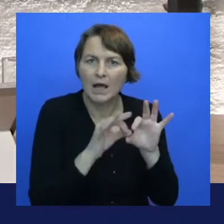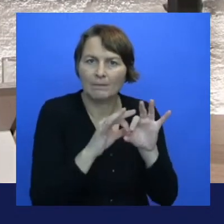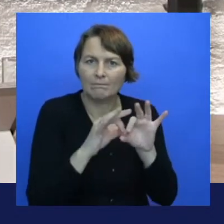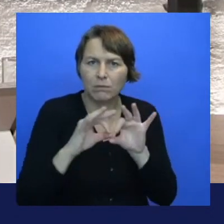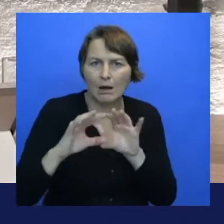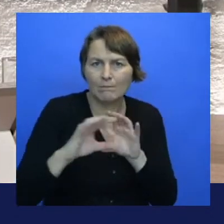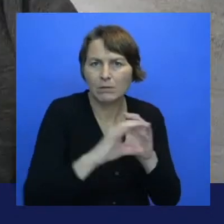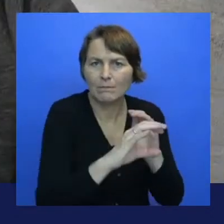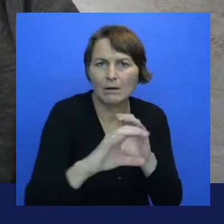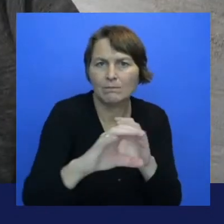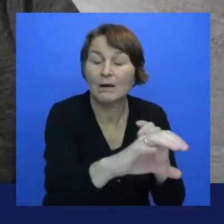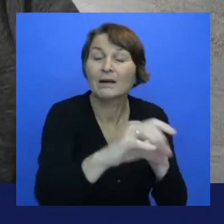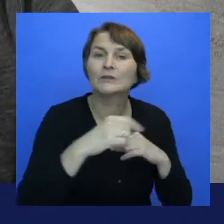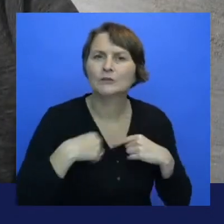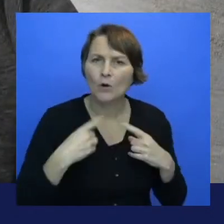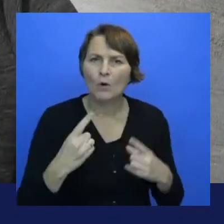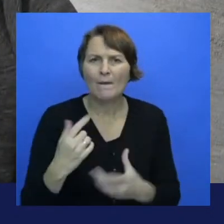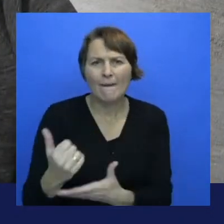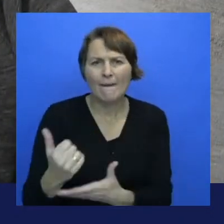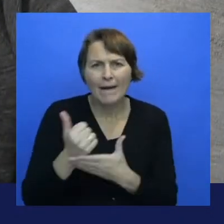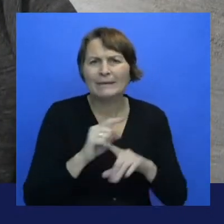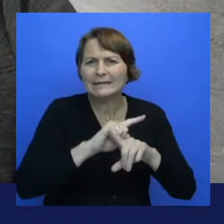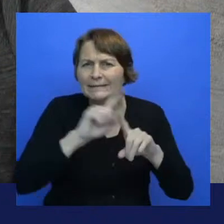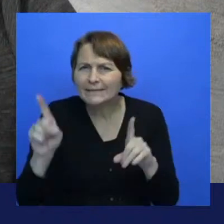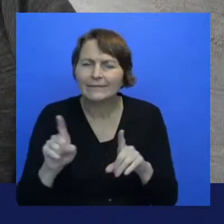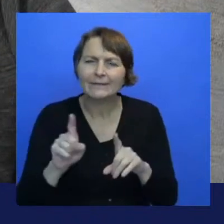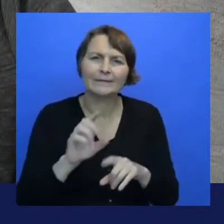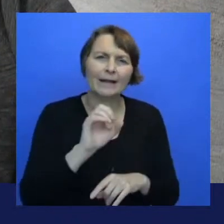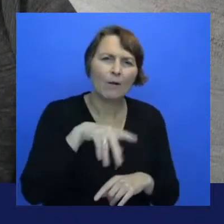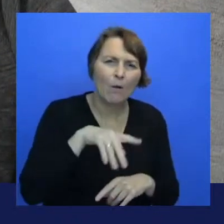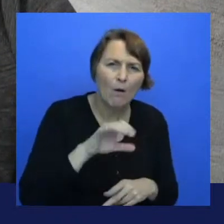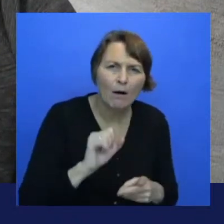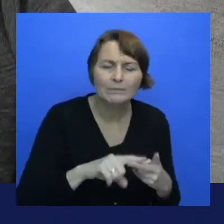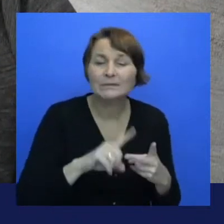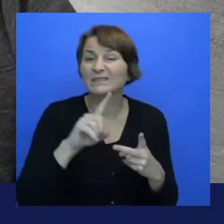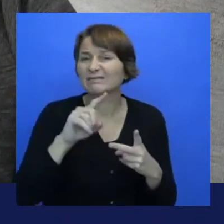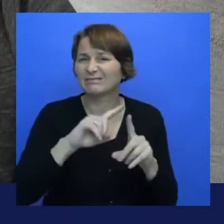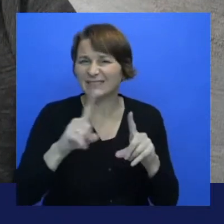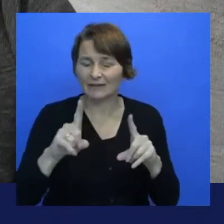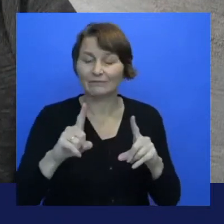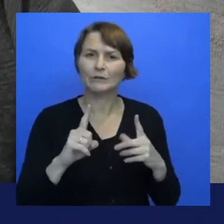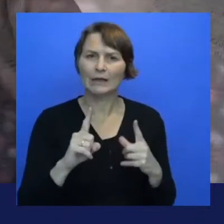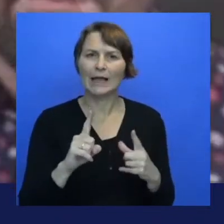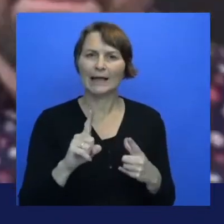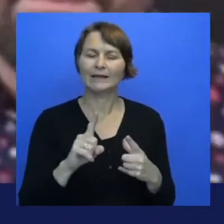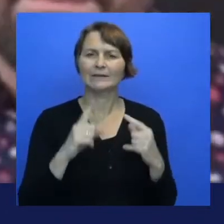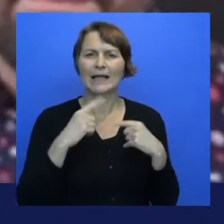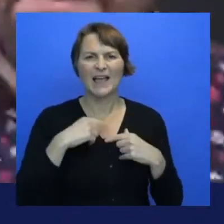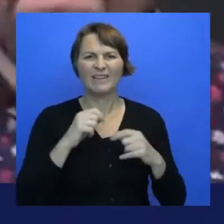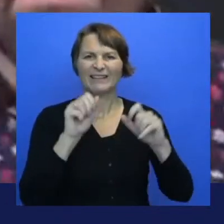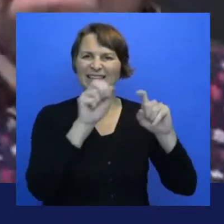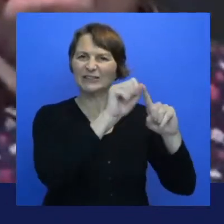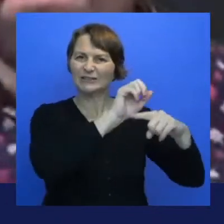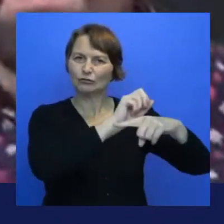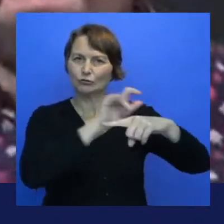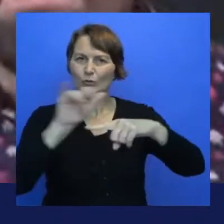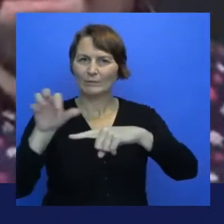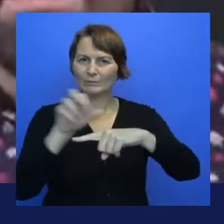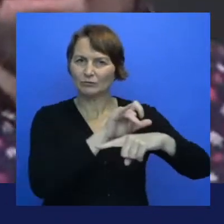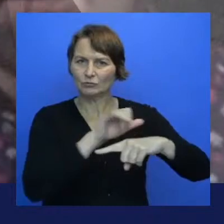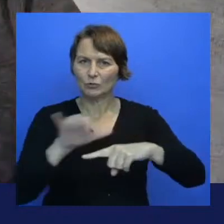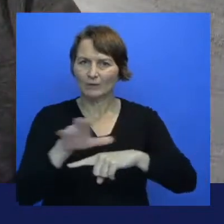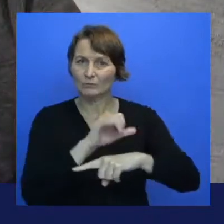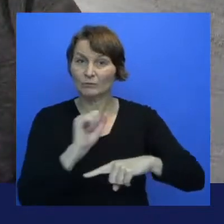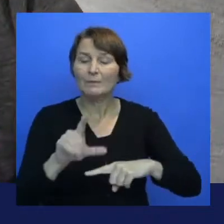ops, and that way I can sort of do the same thing over and over. They become scriptable, automatable, and then you can sort of batch them and do multiple models at the